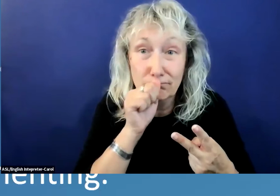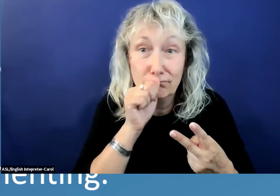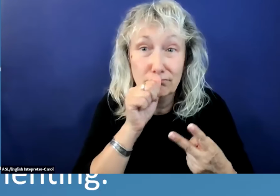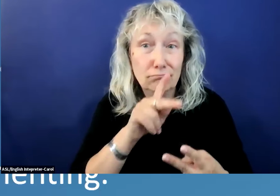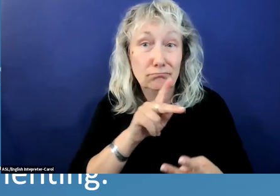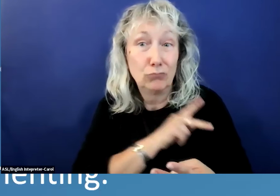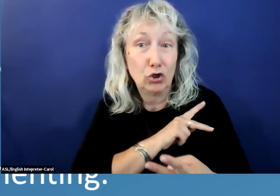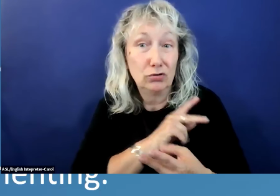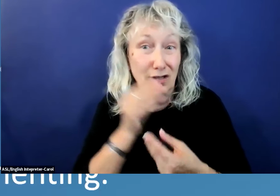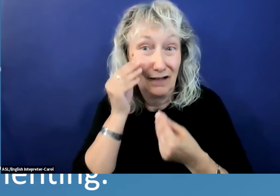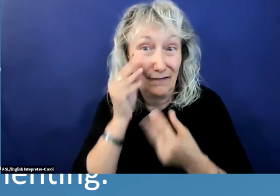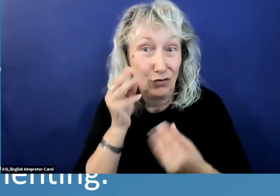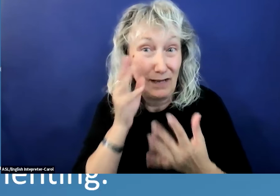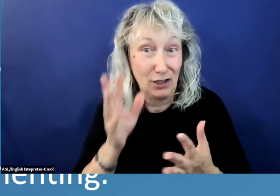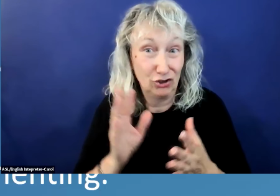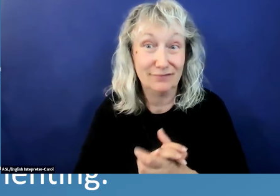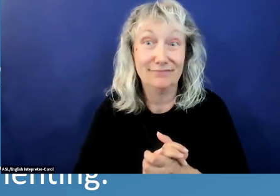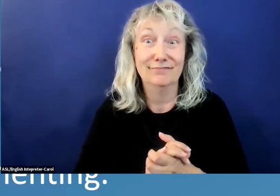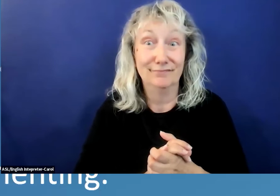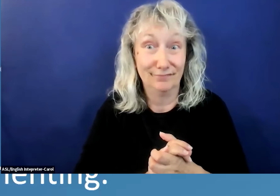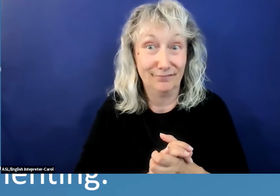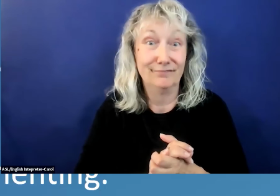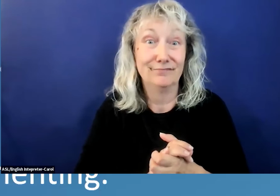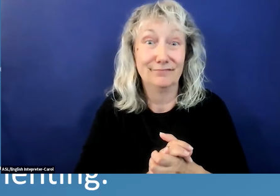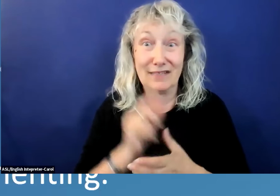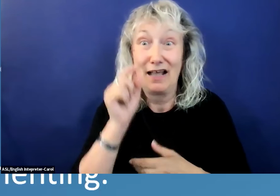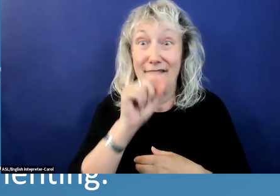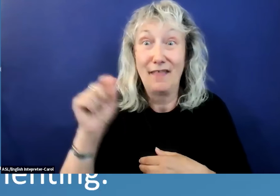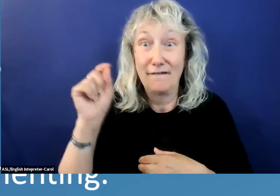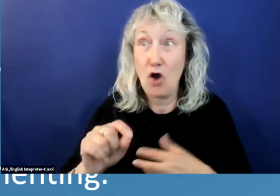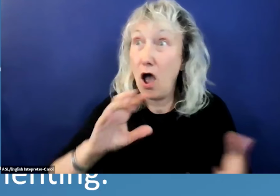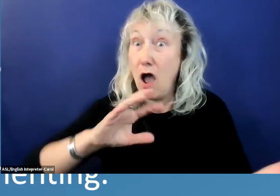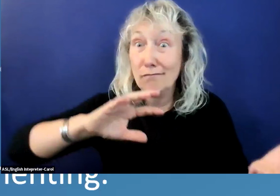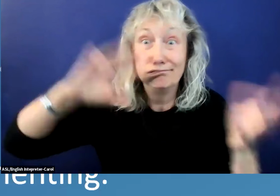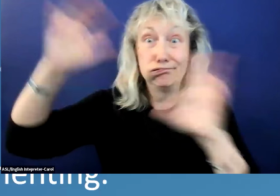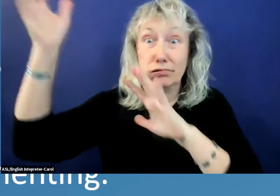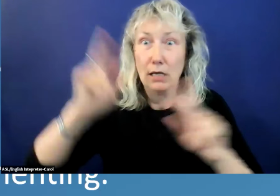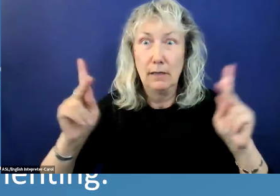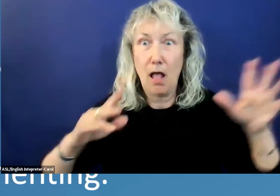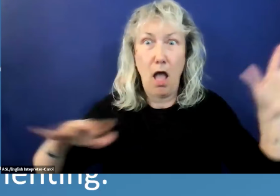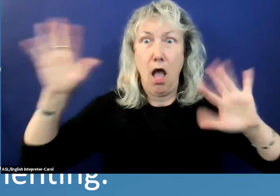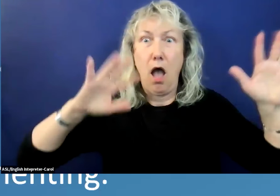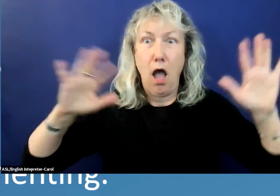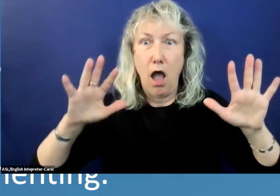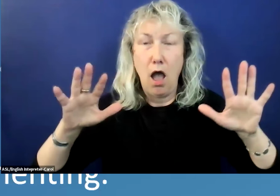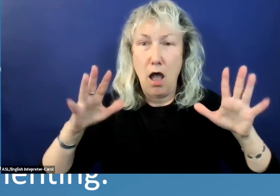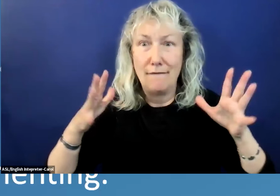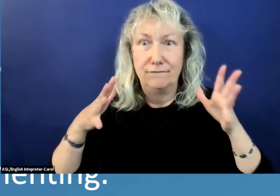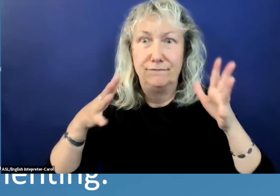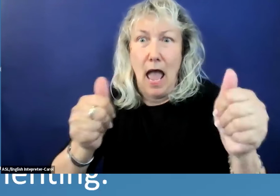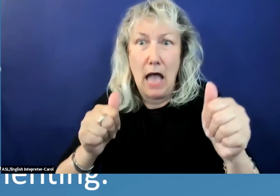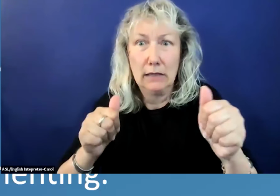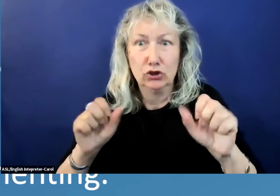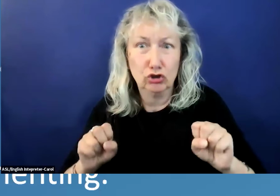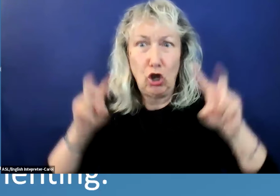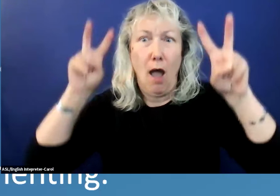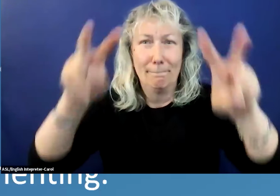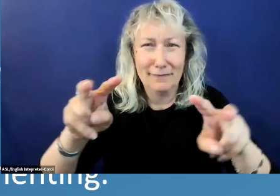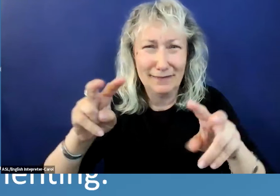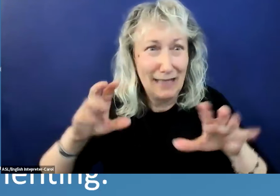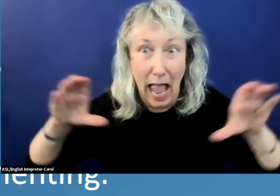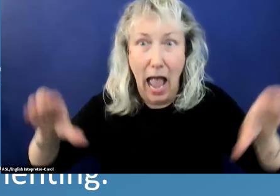And that environment leads people to make hasty or emotion-based decisions. So